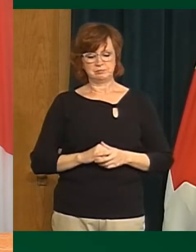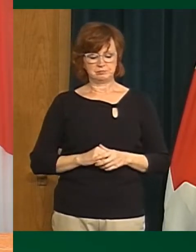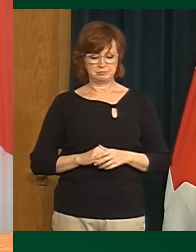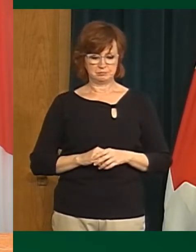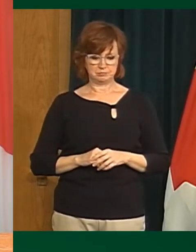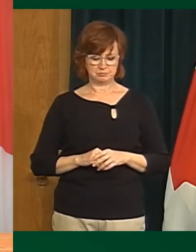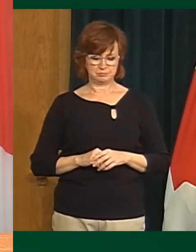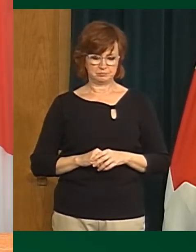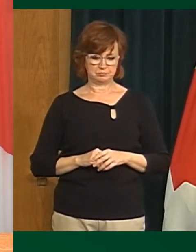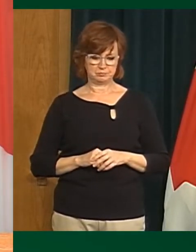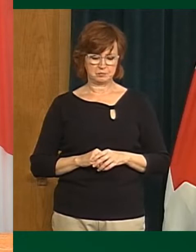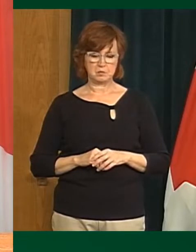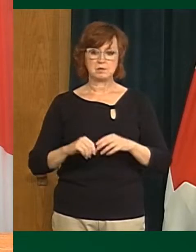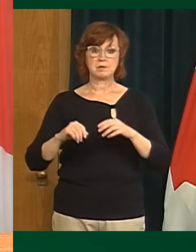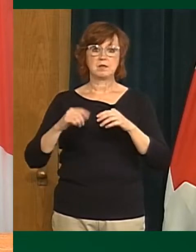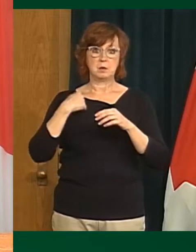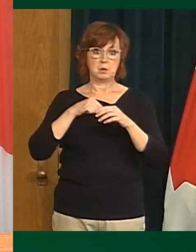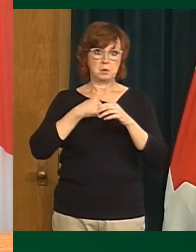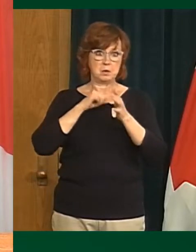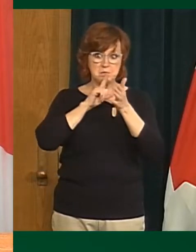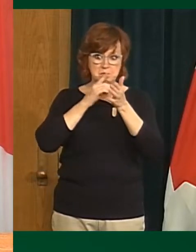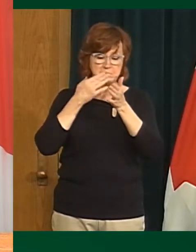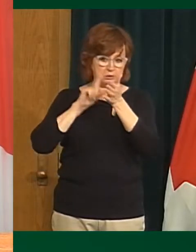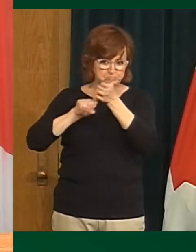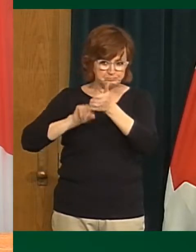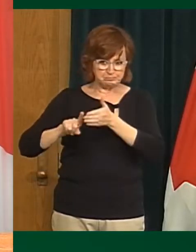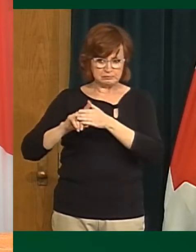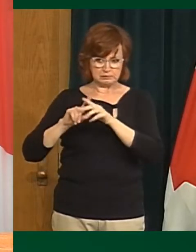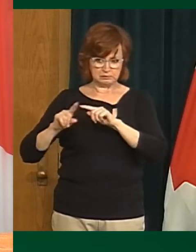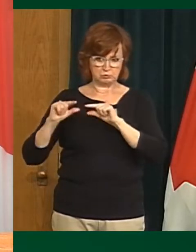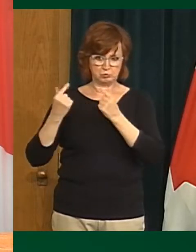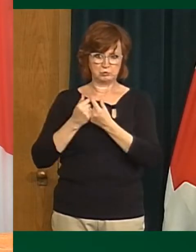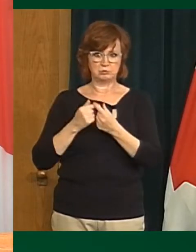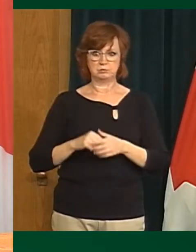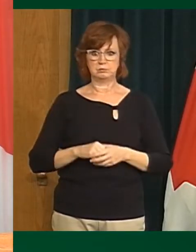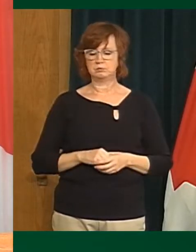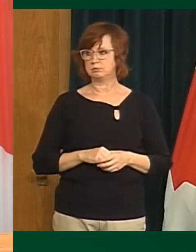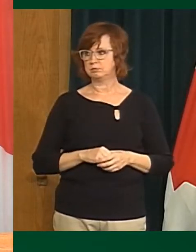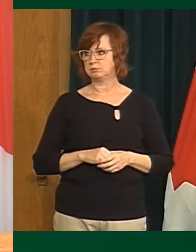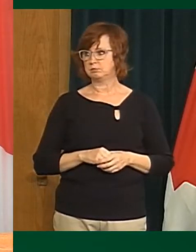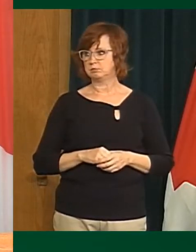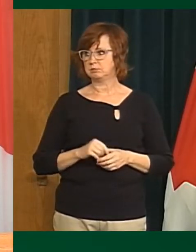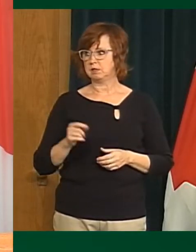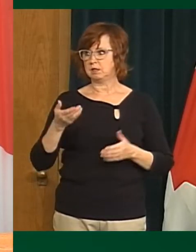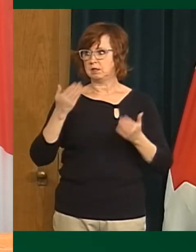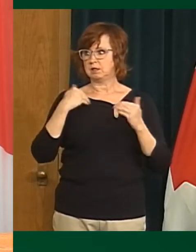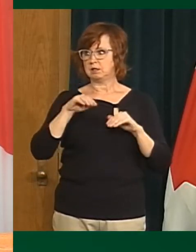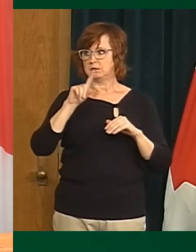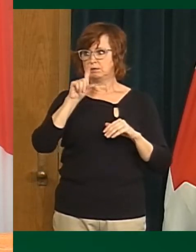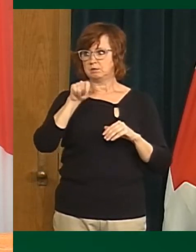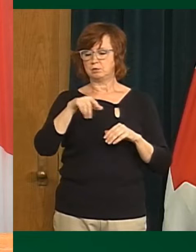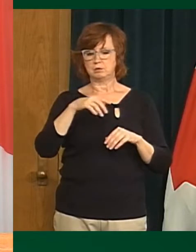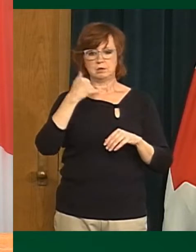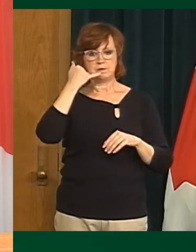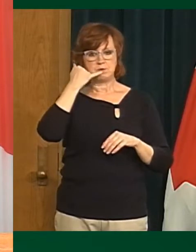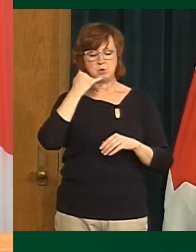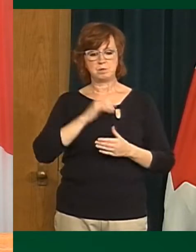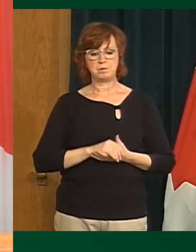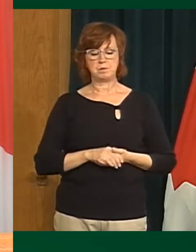back, because that then informs all the actions we need to take as individuals in Saskatchewan. We'll take our next question on the